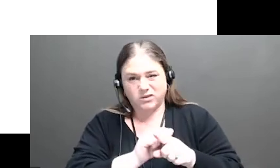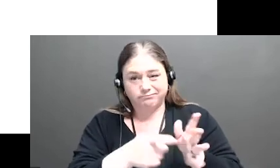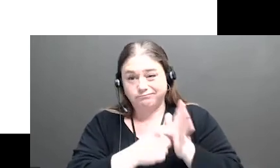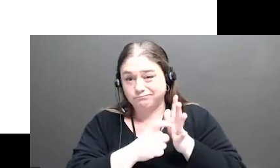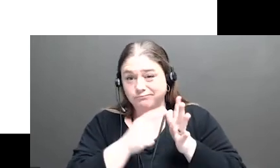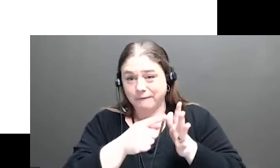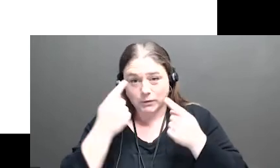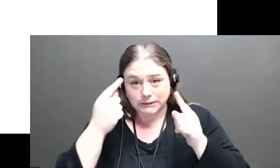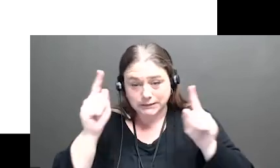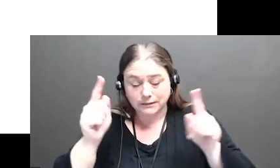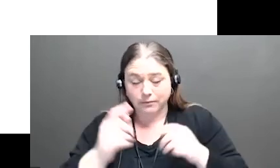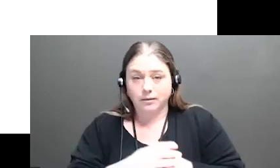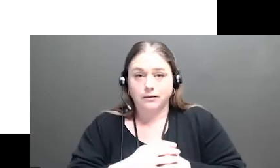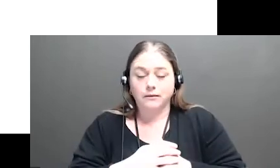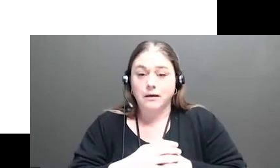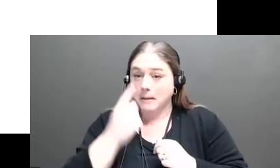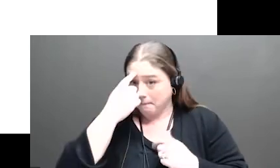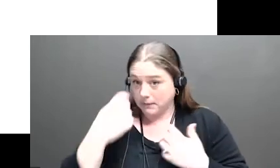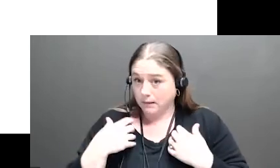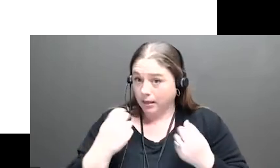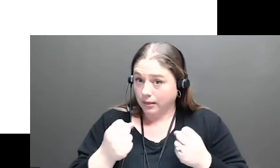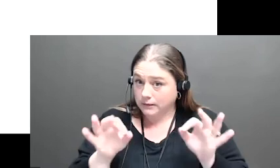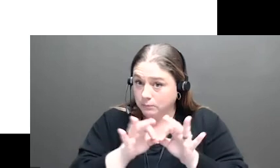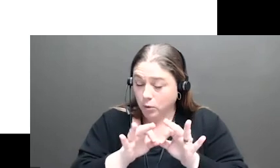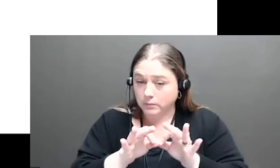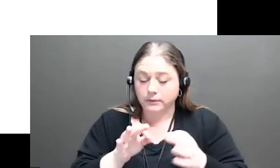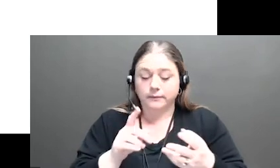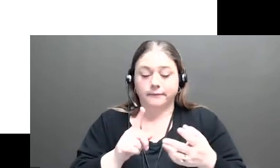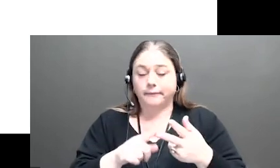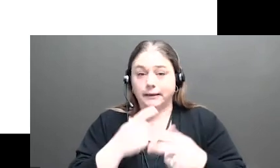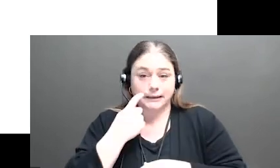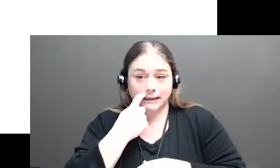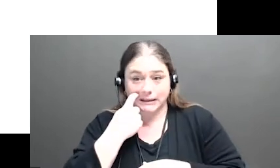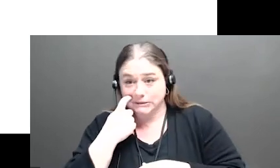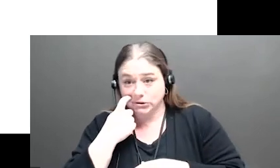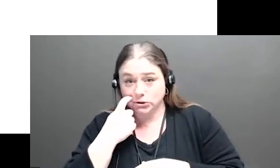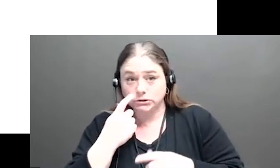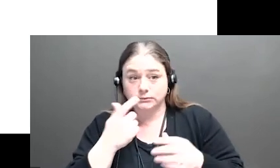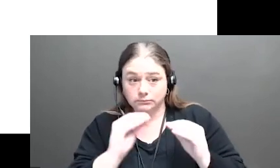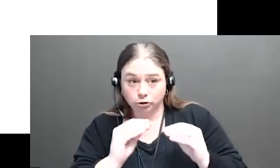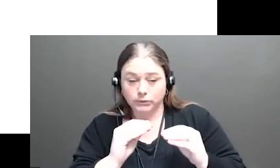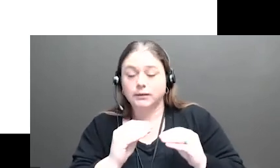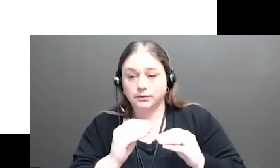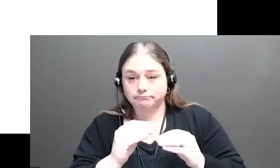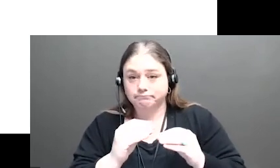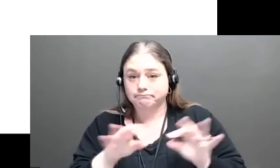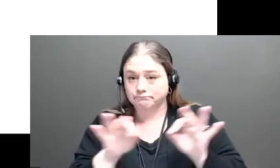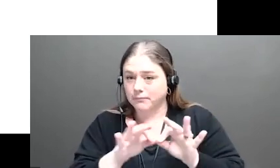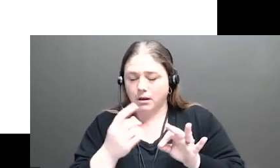around mental health in our job seekers and addictions is critical, and we always feel like we're catching